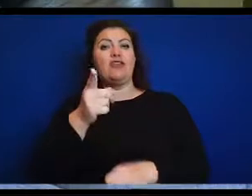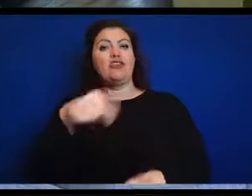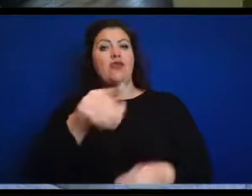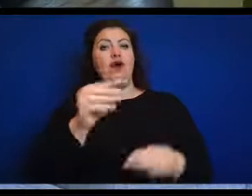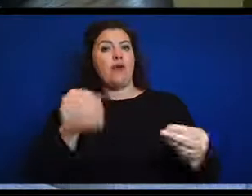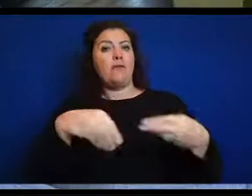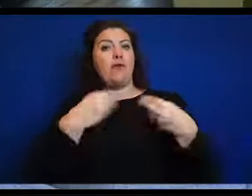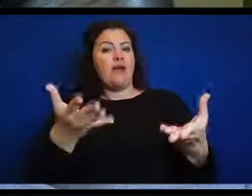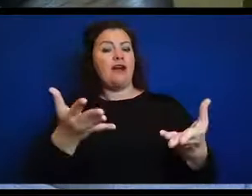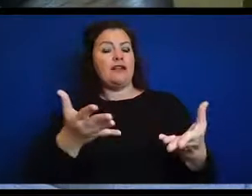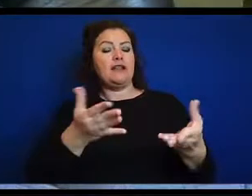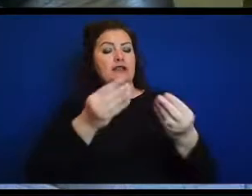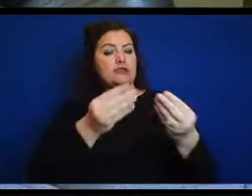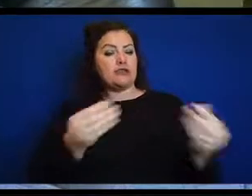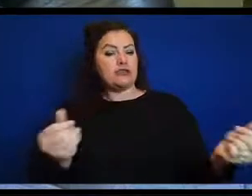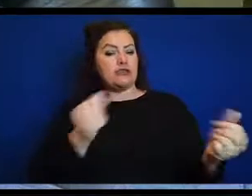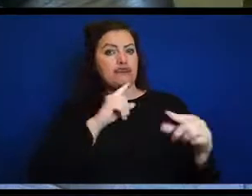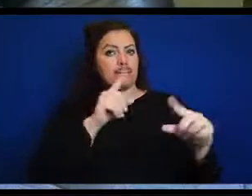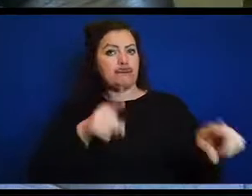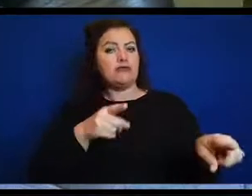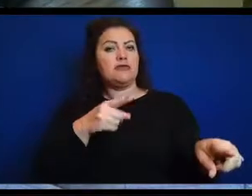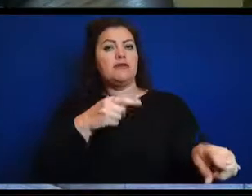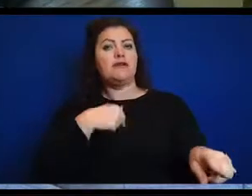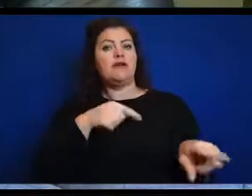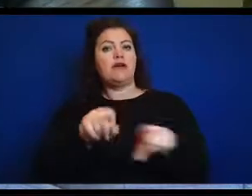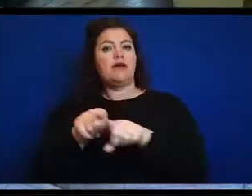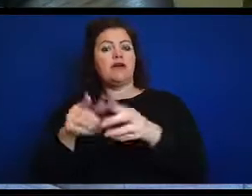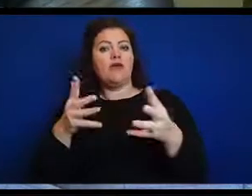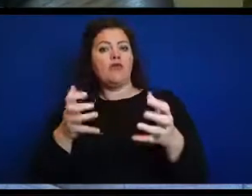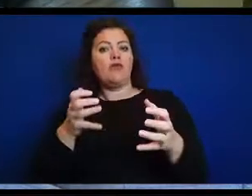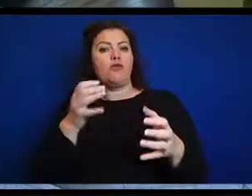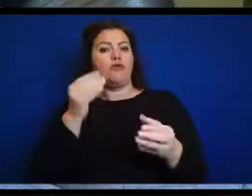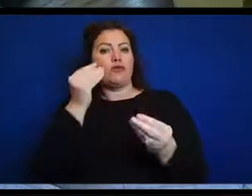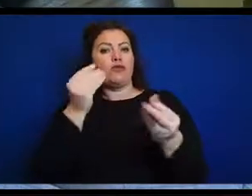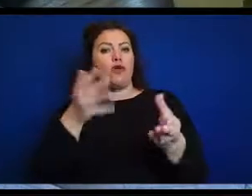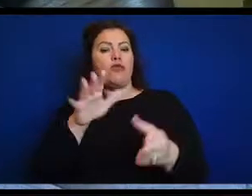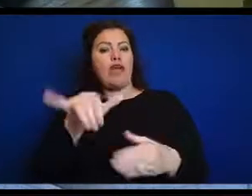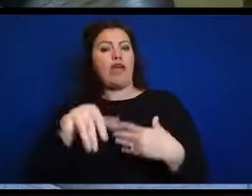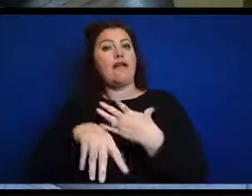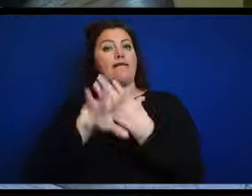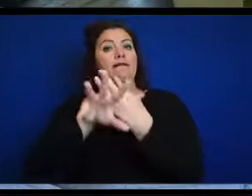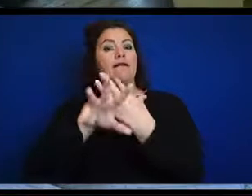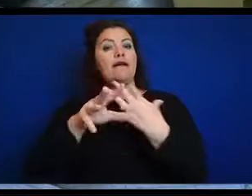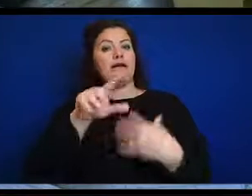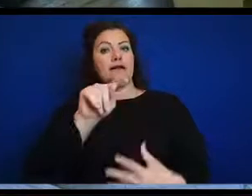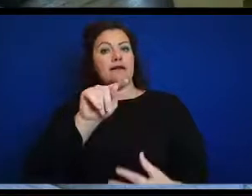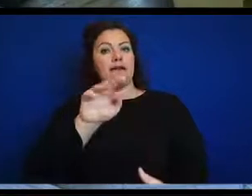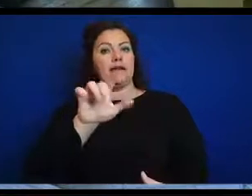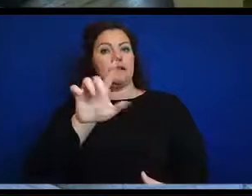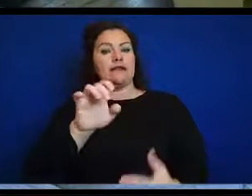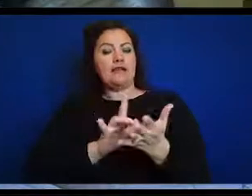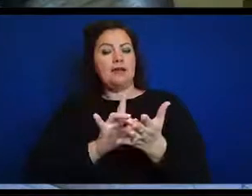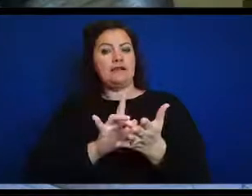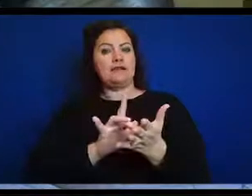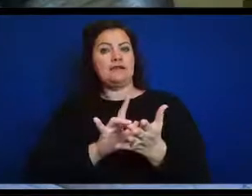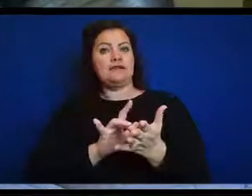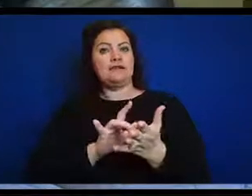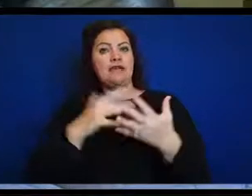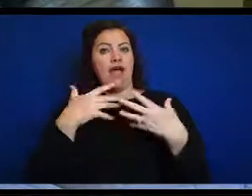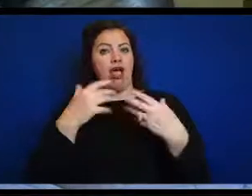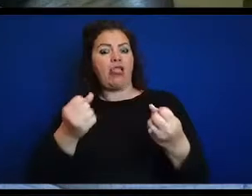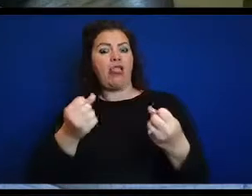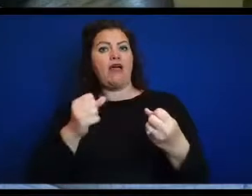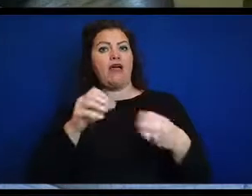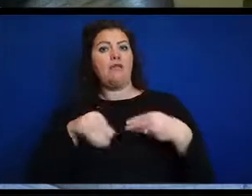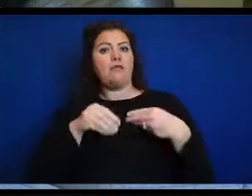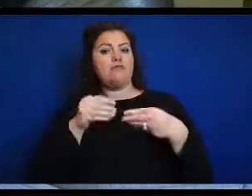Also want to note the fact that the use of virtual health or telemedicine is becoming an important part of senior living, and one